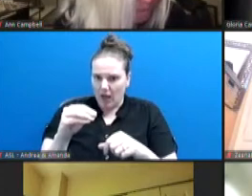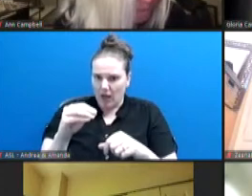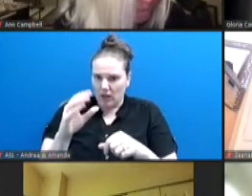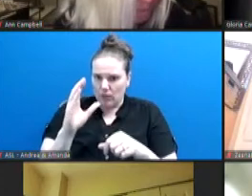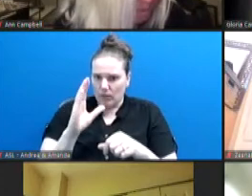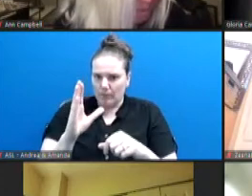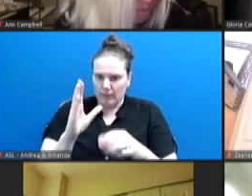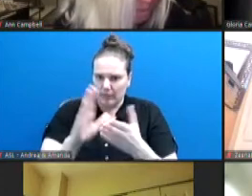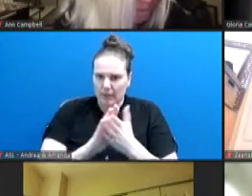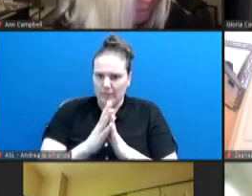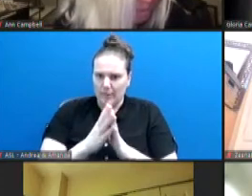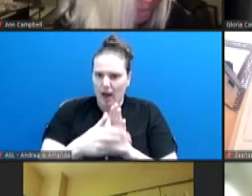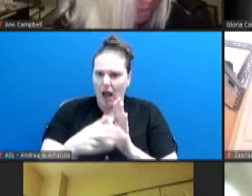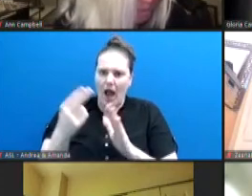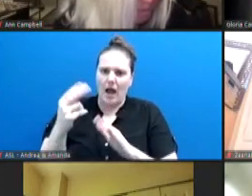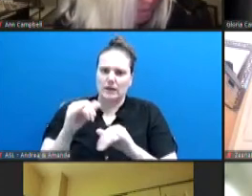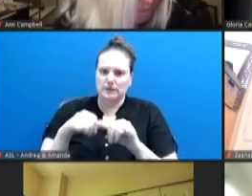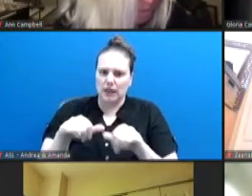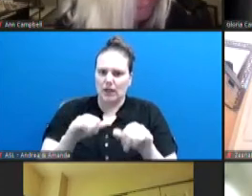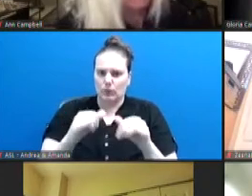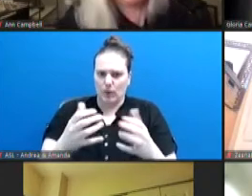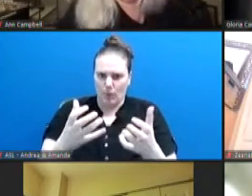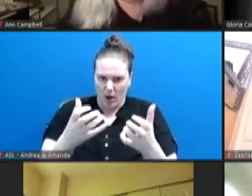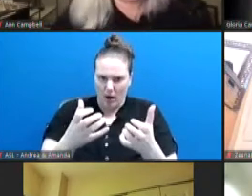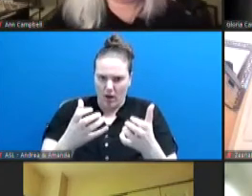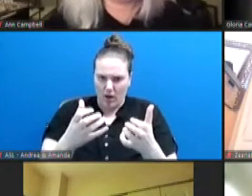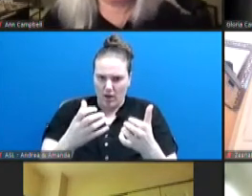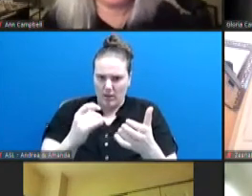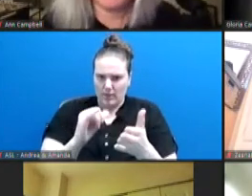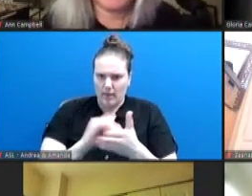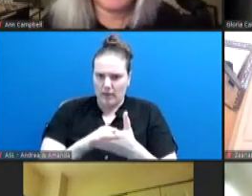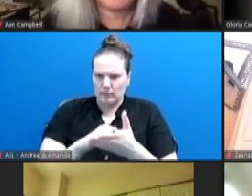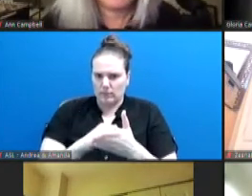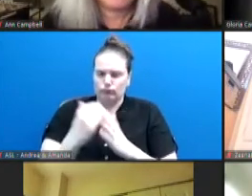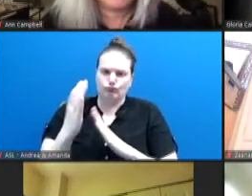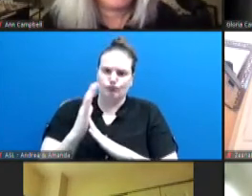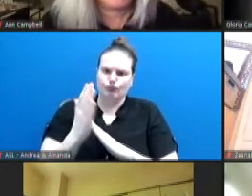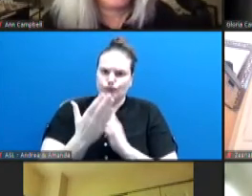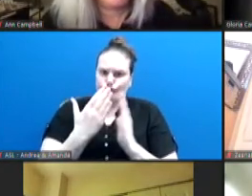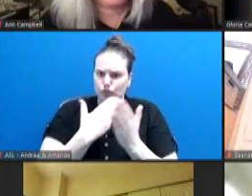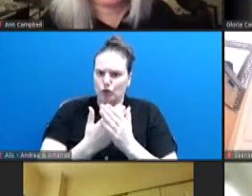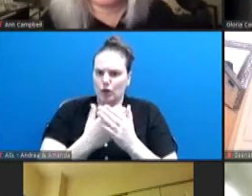high standard we've asked for, which is to be an exemplary officer?